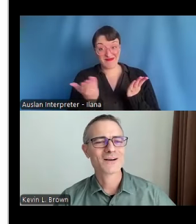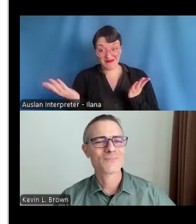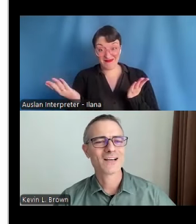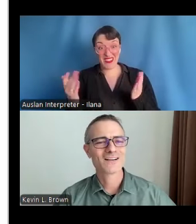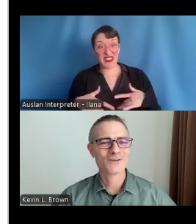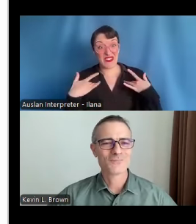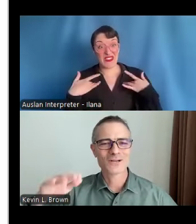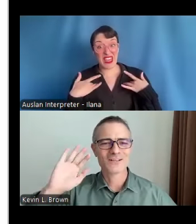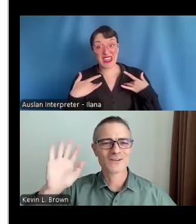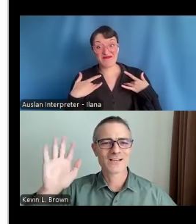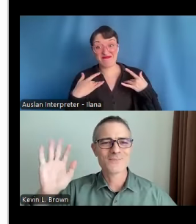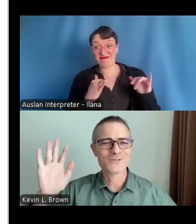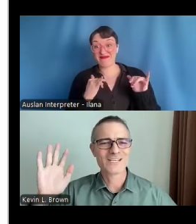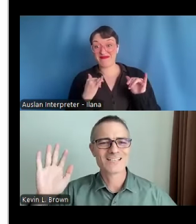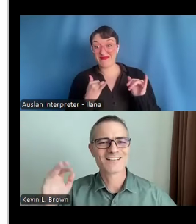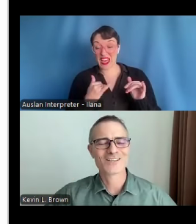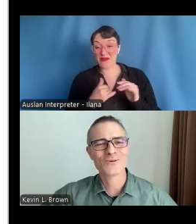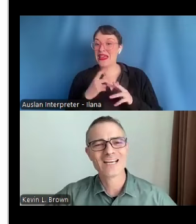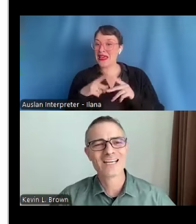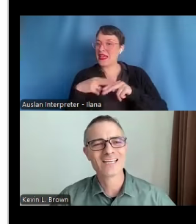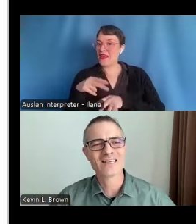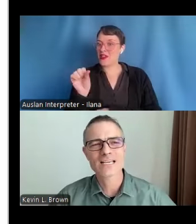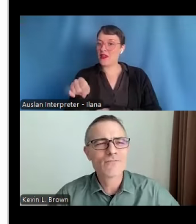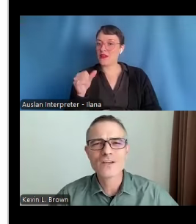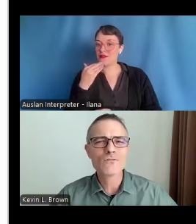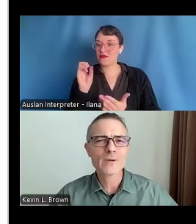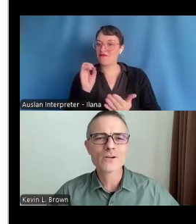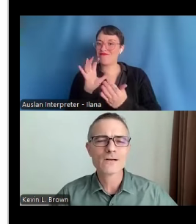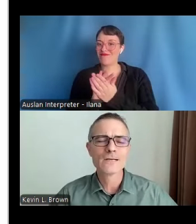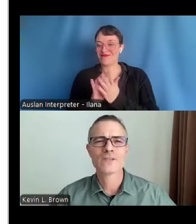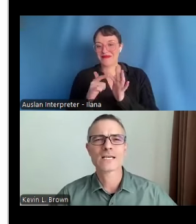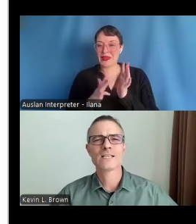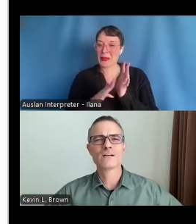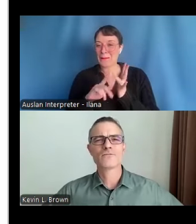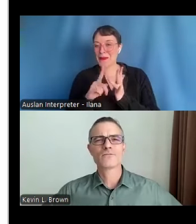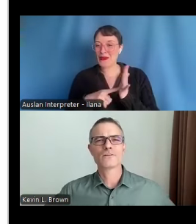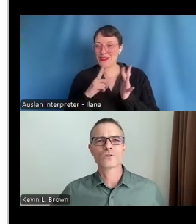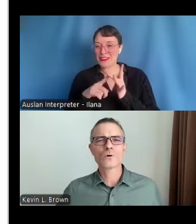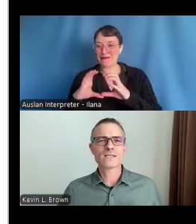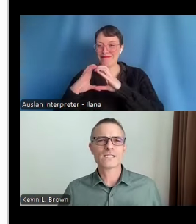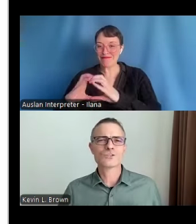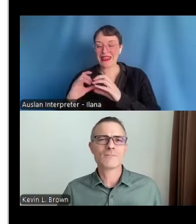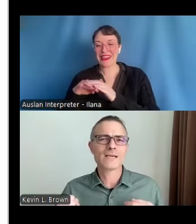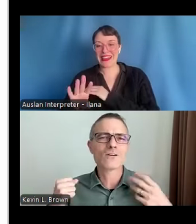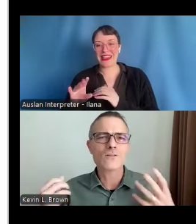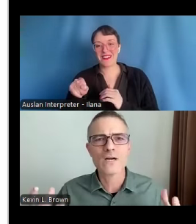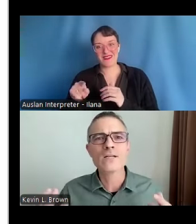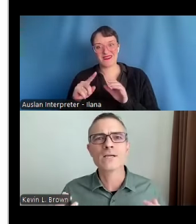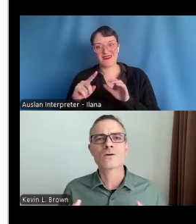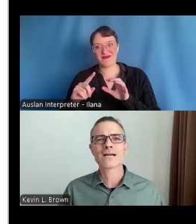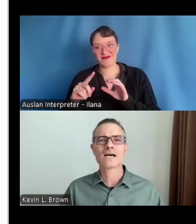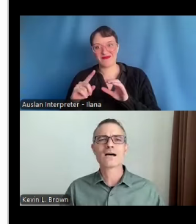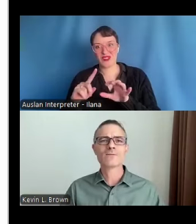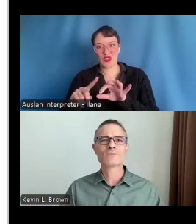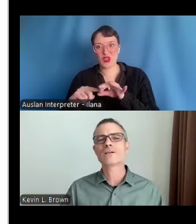I'll stop there and you can put a quick emoji in the Q&A again. Does that feel familiar? This idea of your organization being underfunded